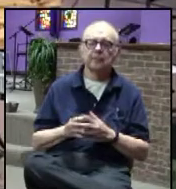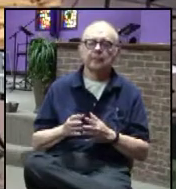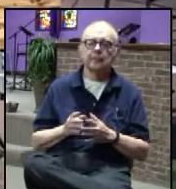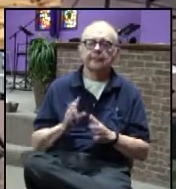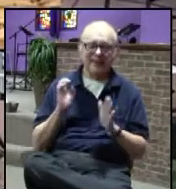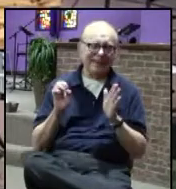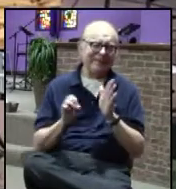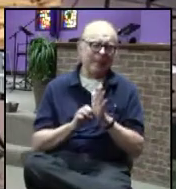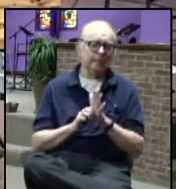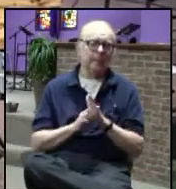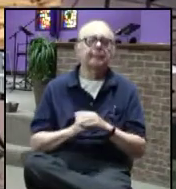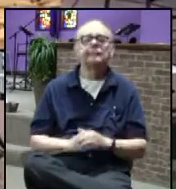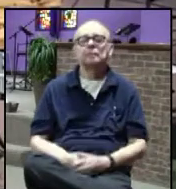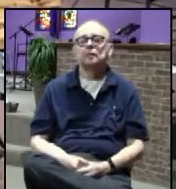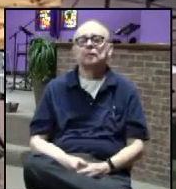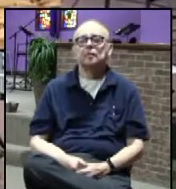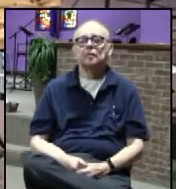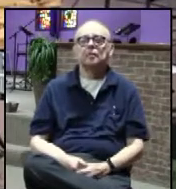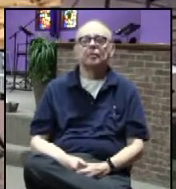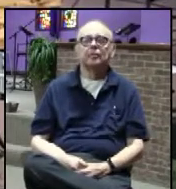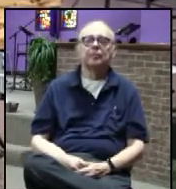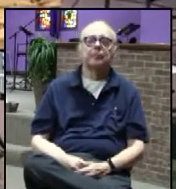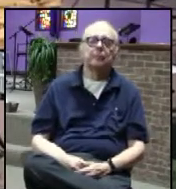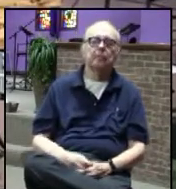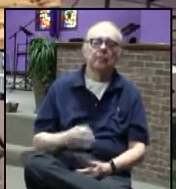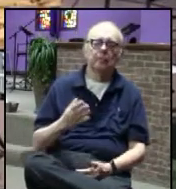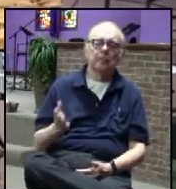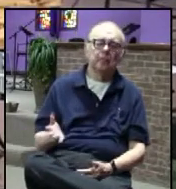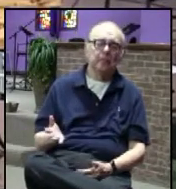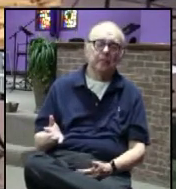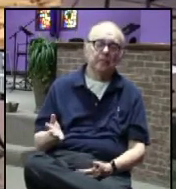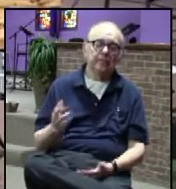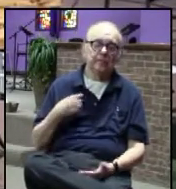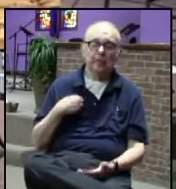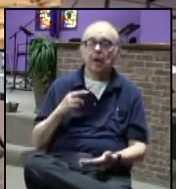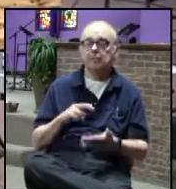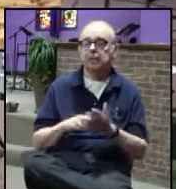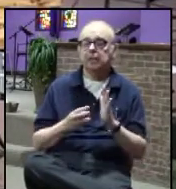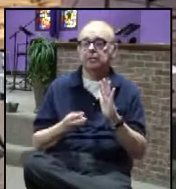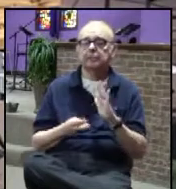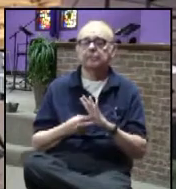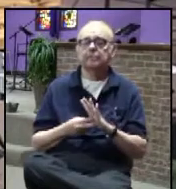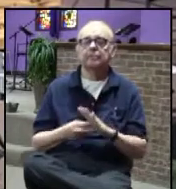for instance, here's where I'm coming from.